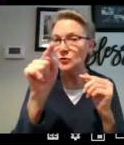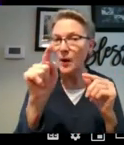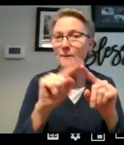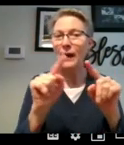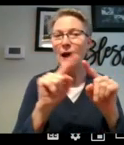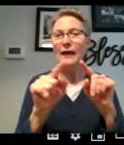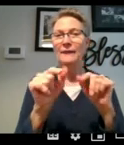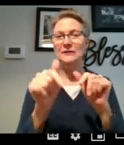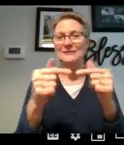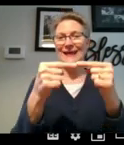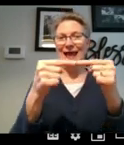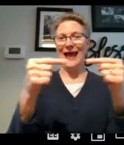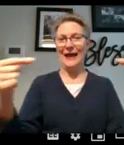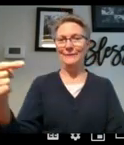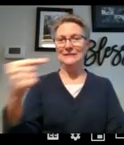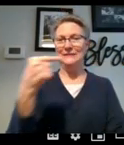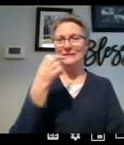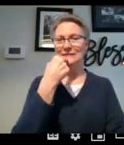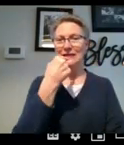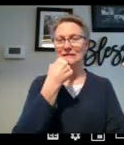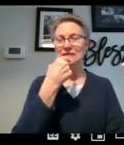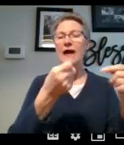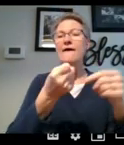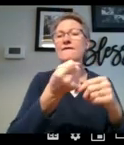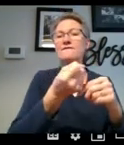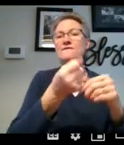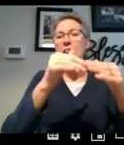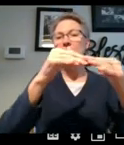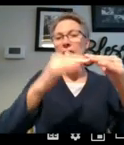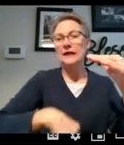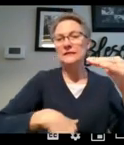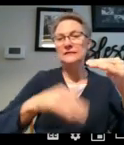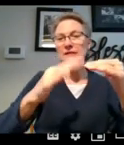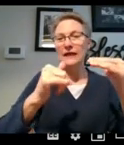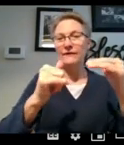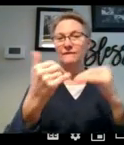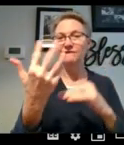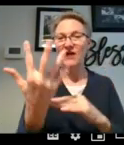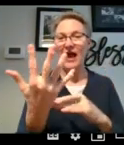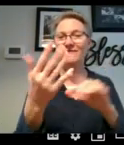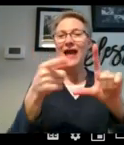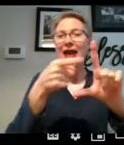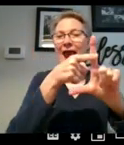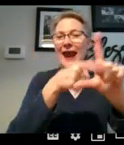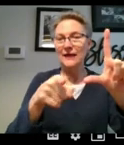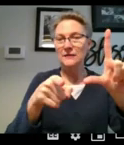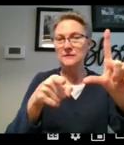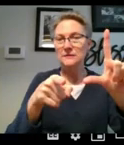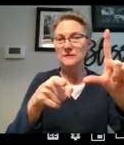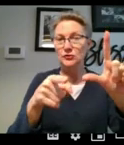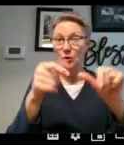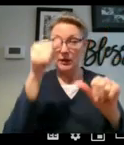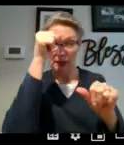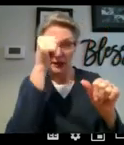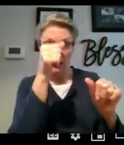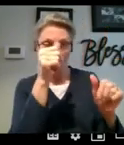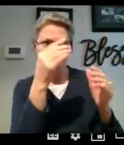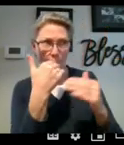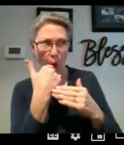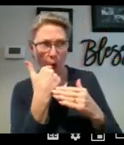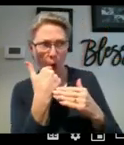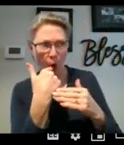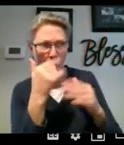one's the opposite. It says fewer than 5 angles, so I have to pay attention to those words. I know I should